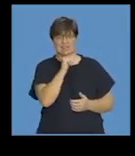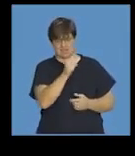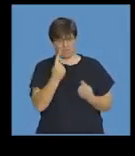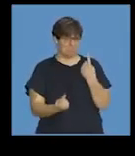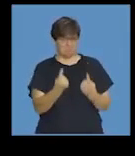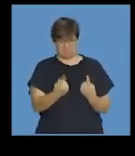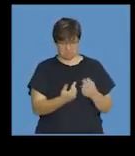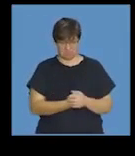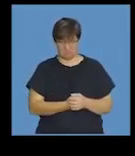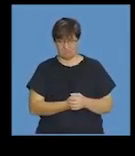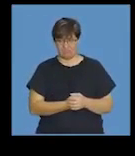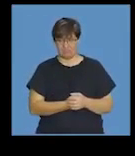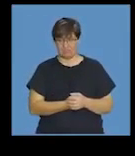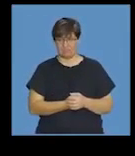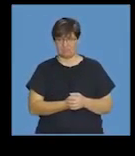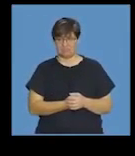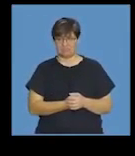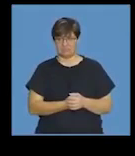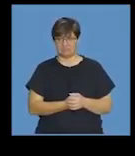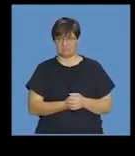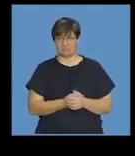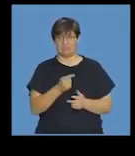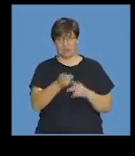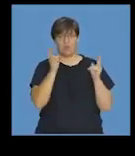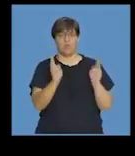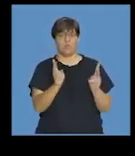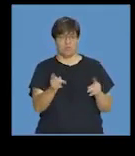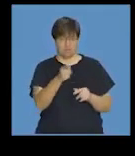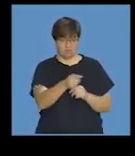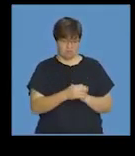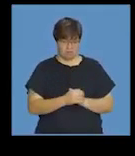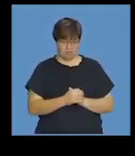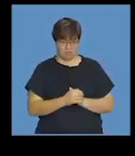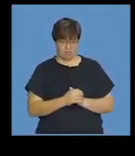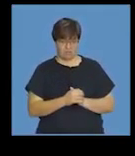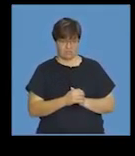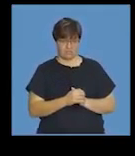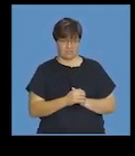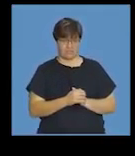matter. But this is the normal, okay?